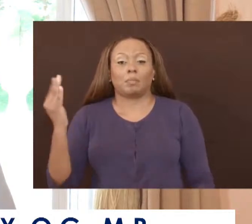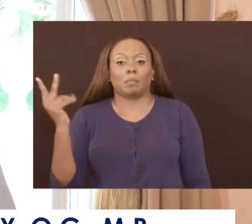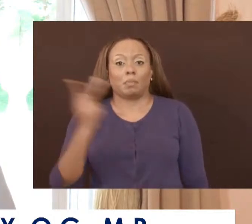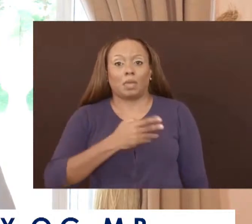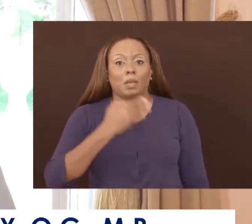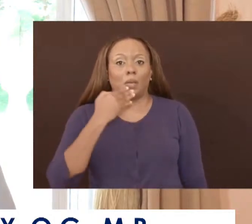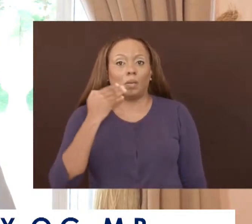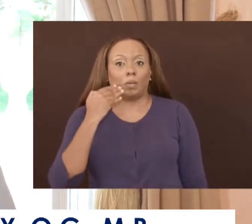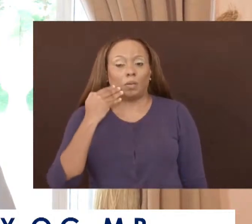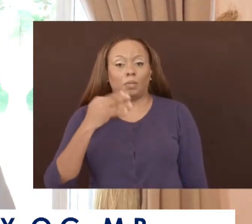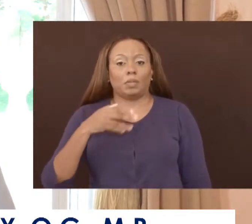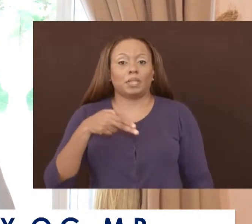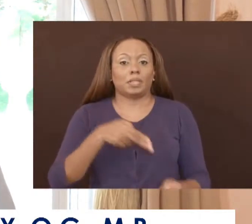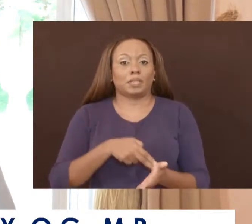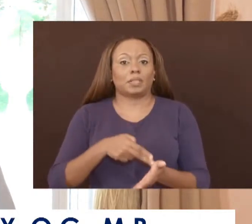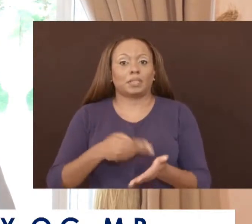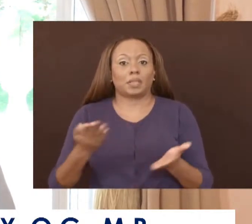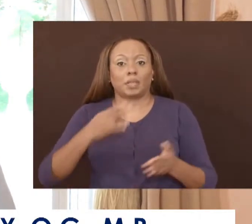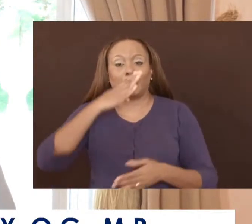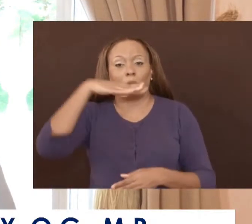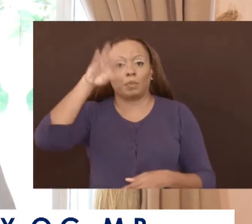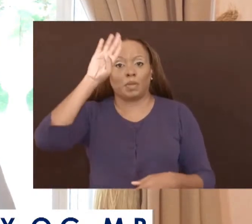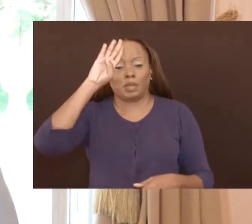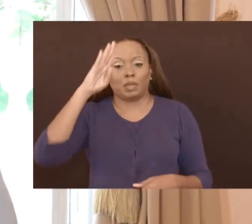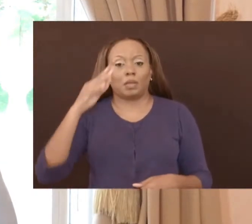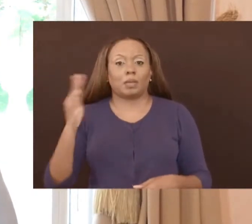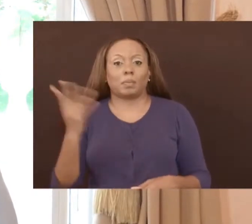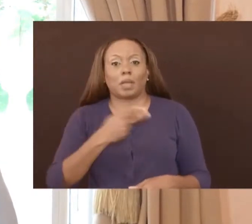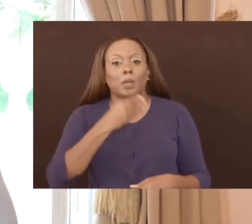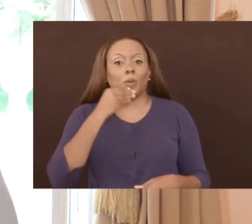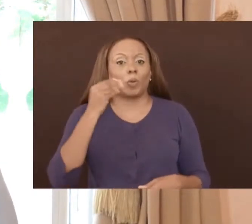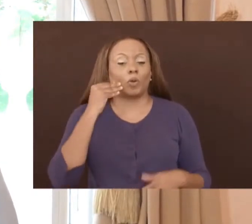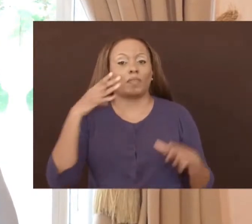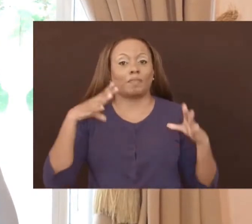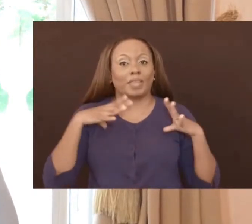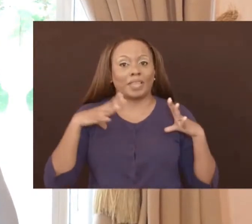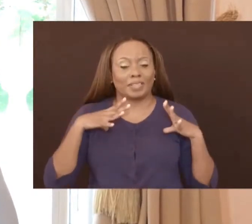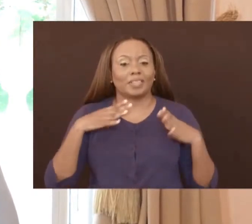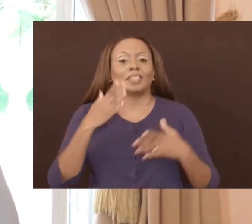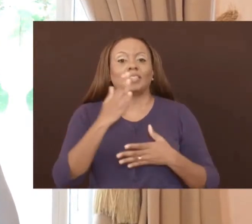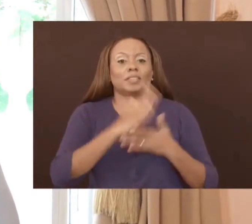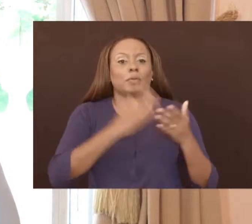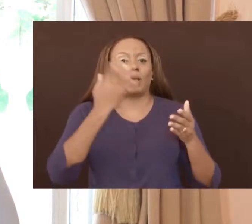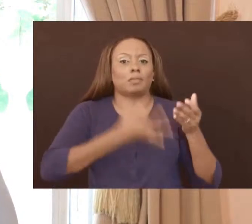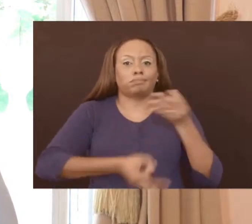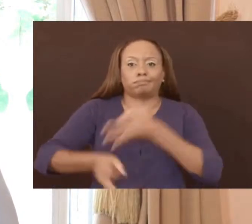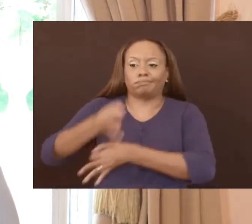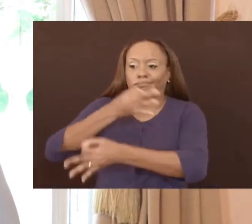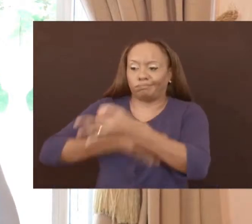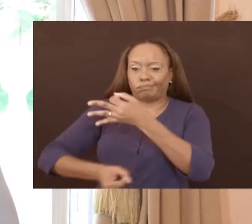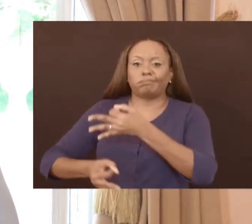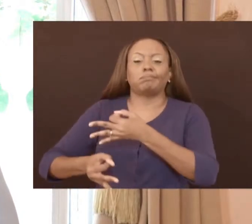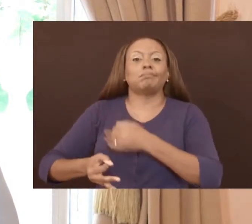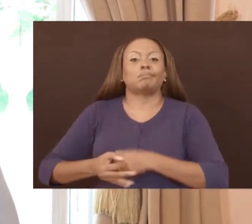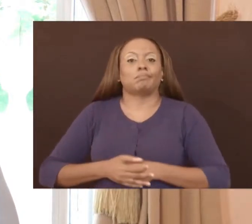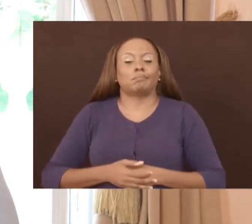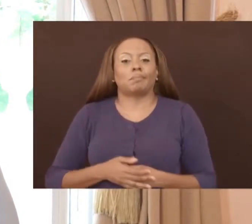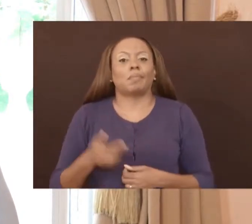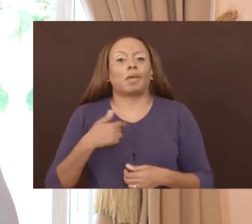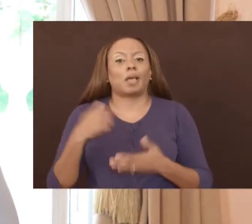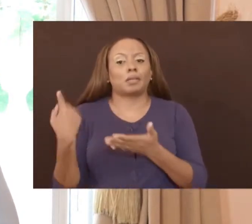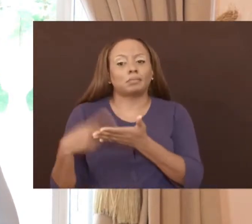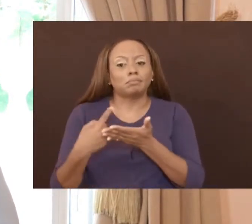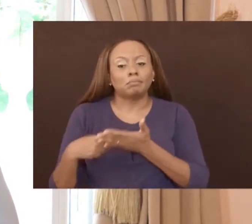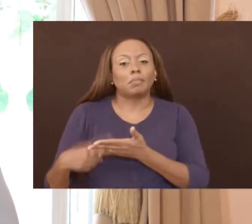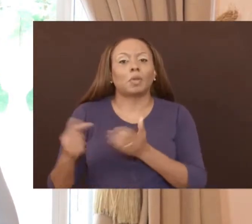have been here for a year and they're due for vacation, and we will have some come in to replace them. I'm also in discussions with the President